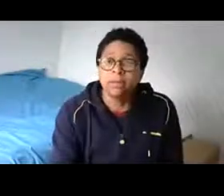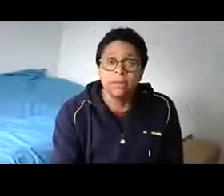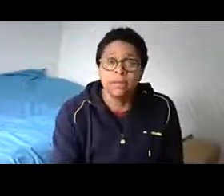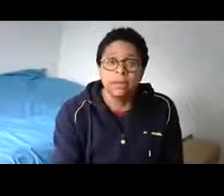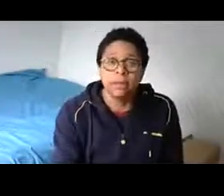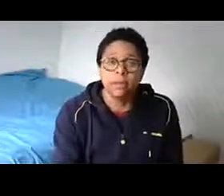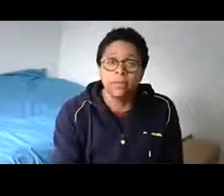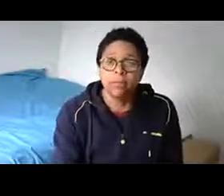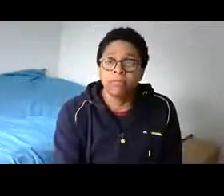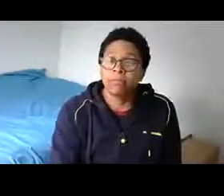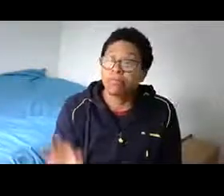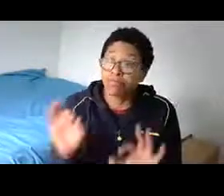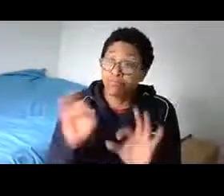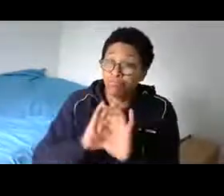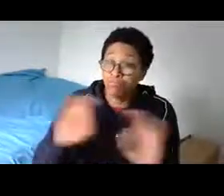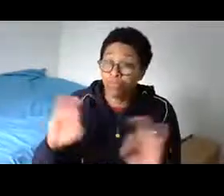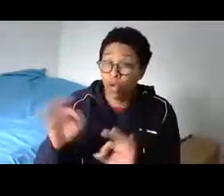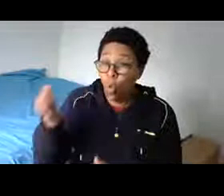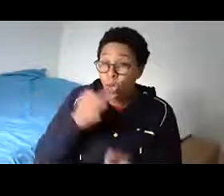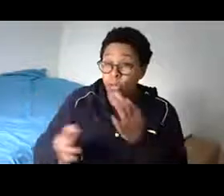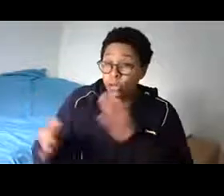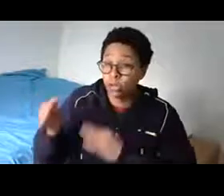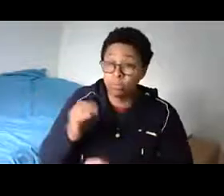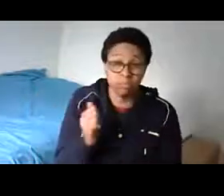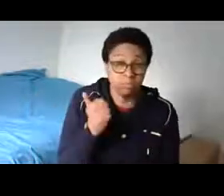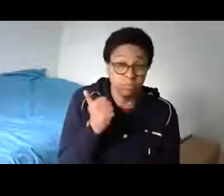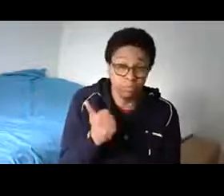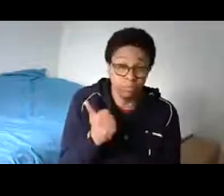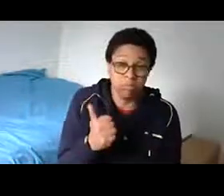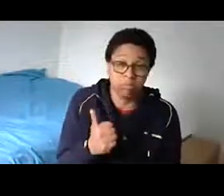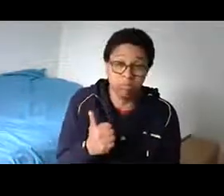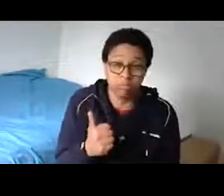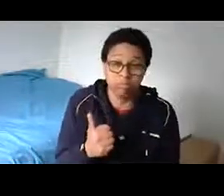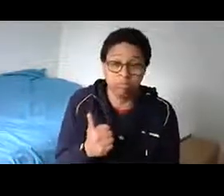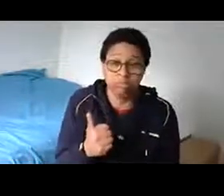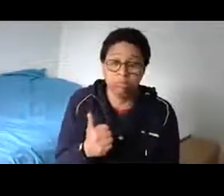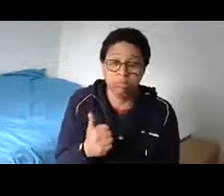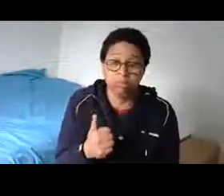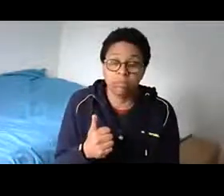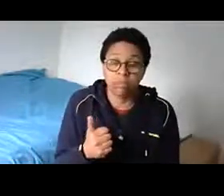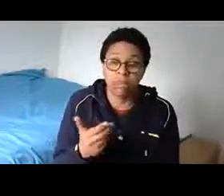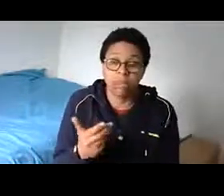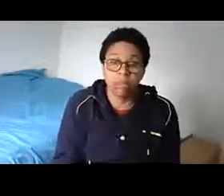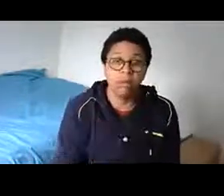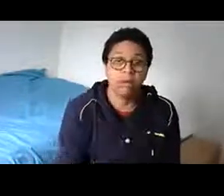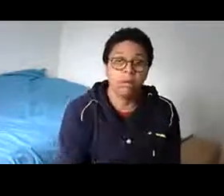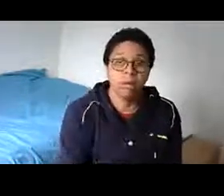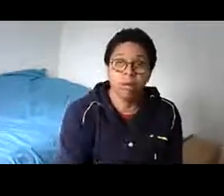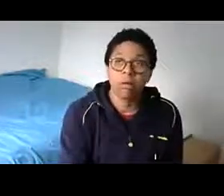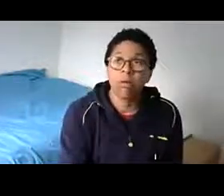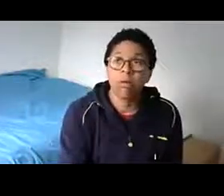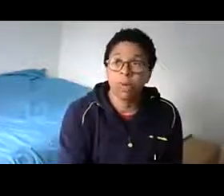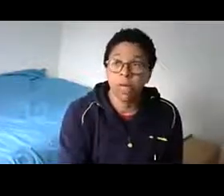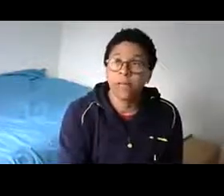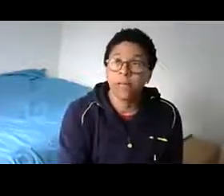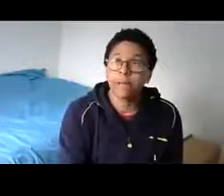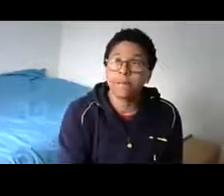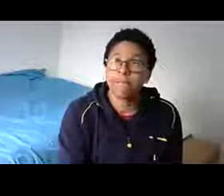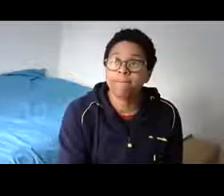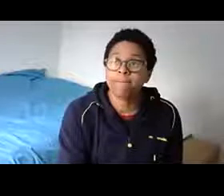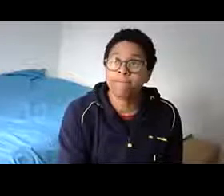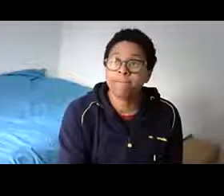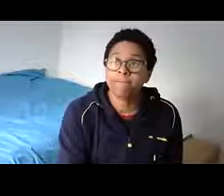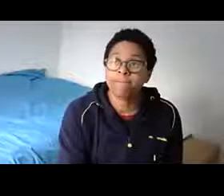No, if any come through in the chats, in the comments, Svetlana, I'll read them out. Yeah. Okay,